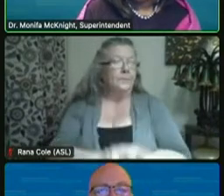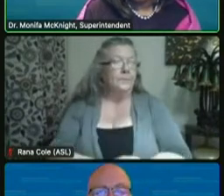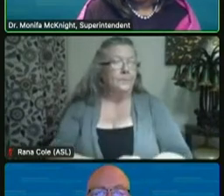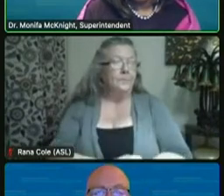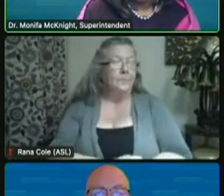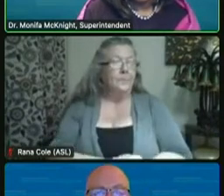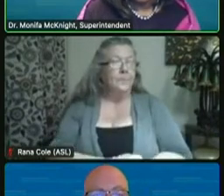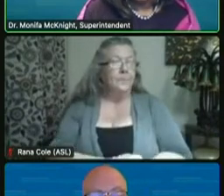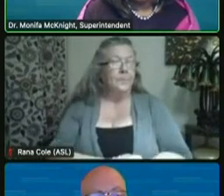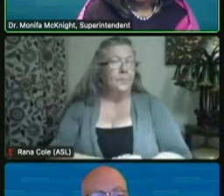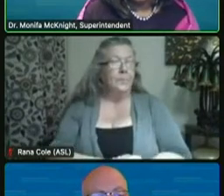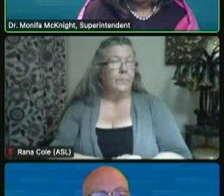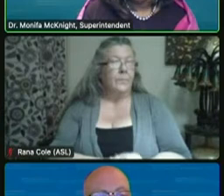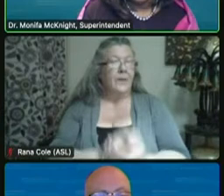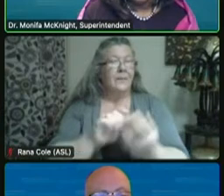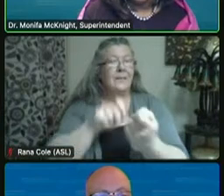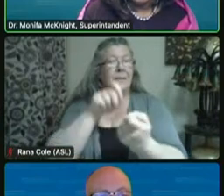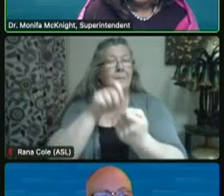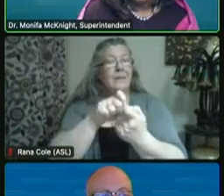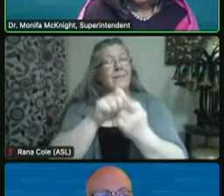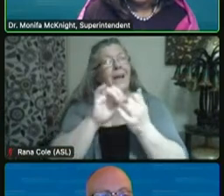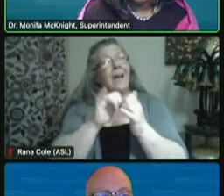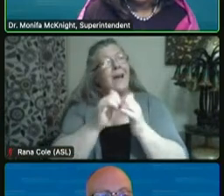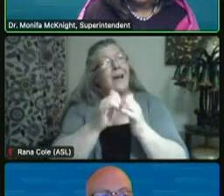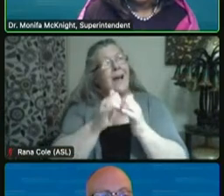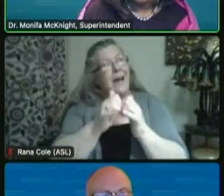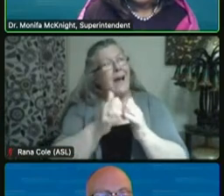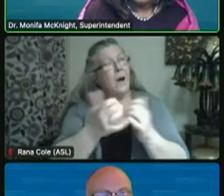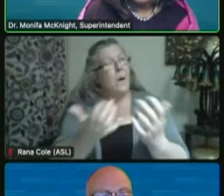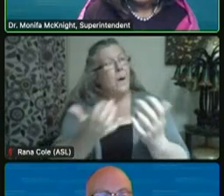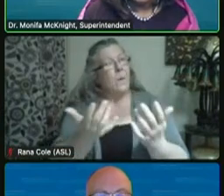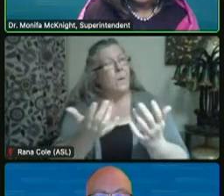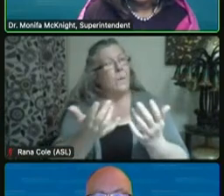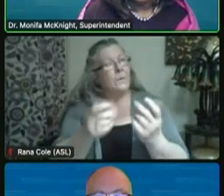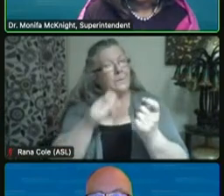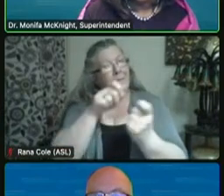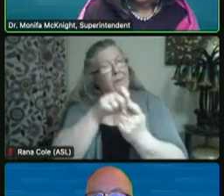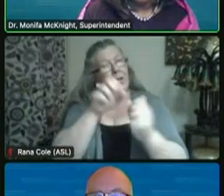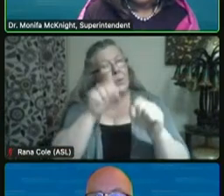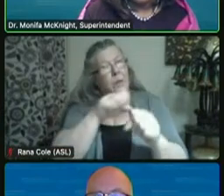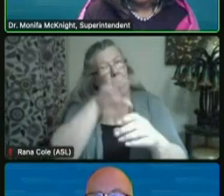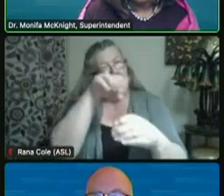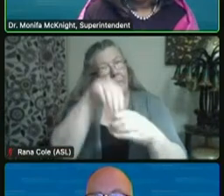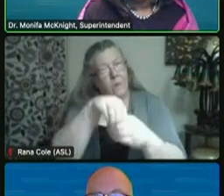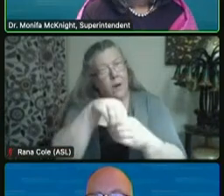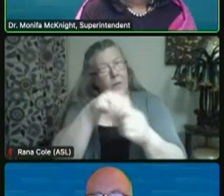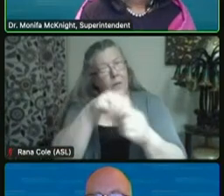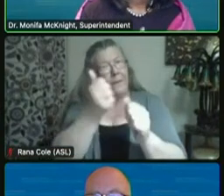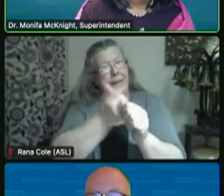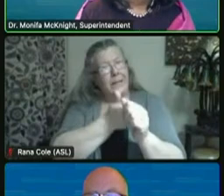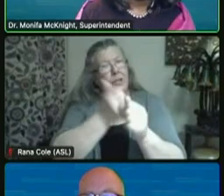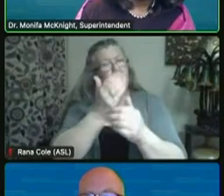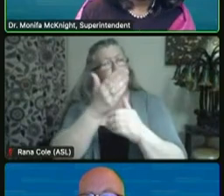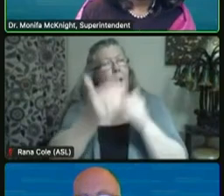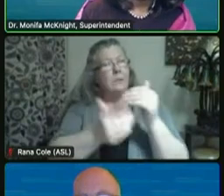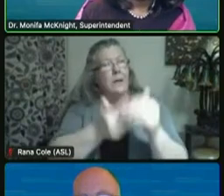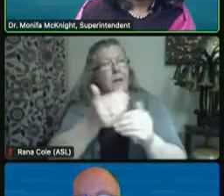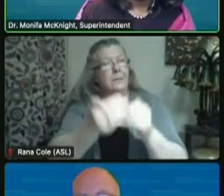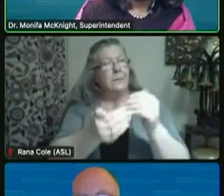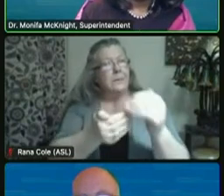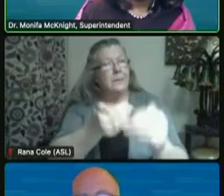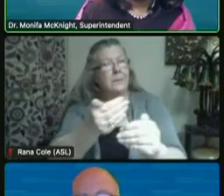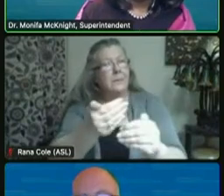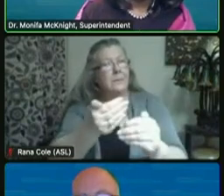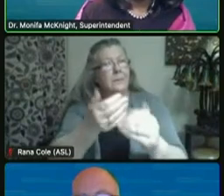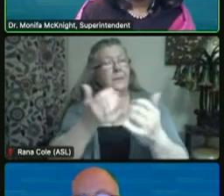So here are the specific ways, you know, along the way, even more specifically, that you can engage in each juncture in the process. So today